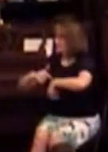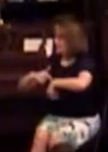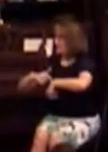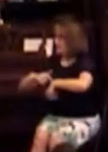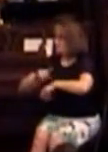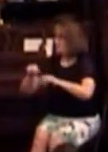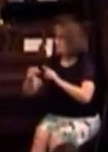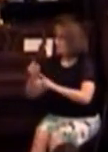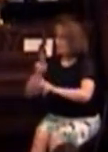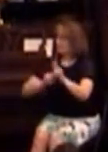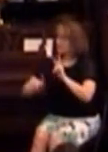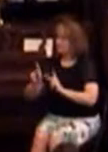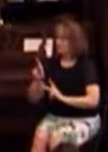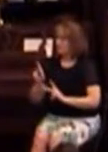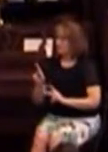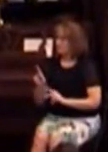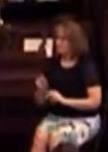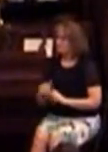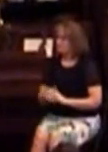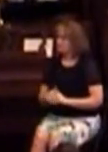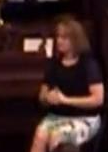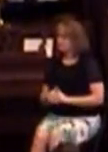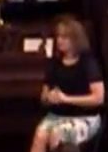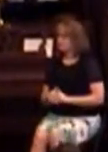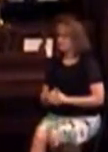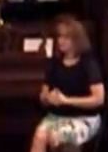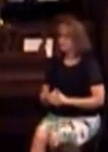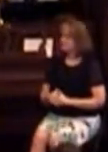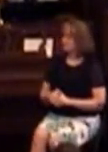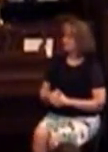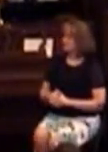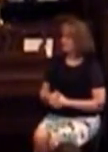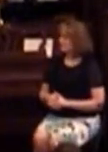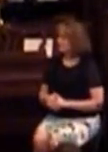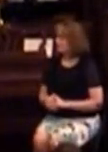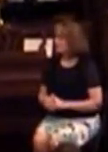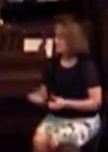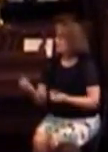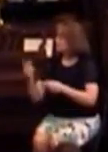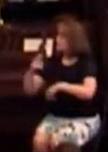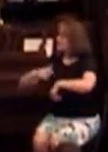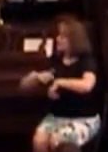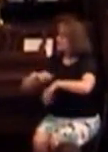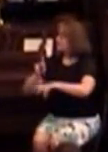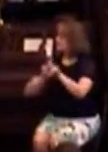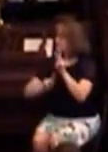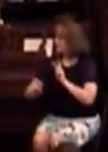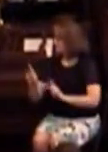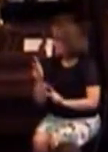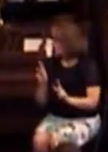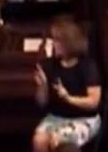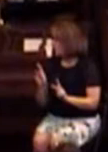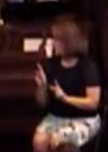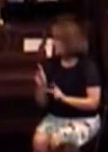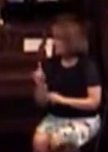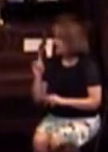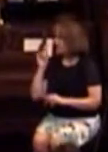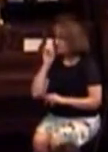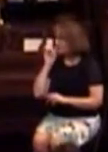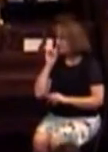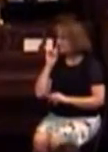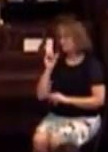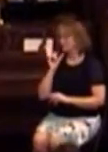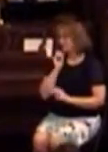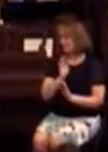What did I talk about over here? Some things are important, but not urgent. Figuring out how you're blind and whether you believe